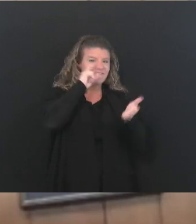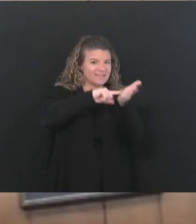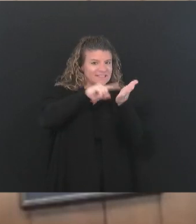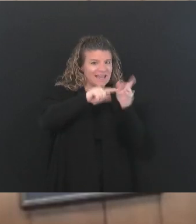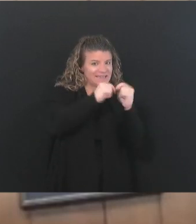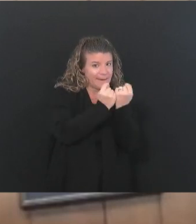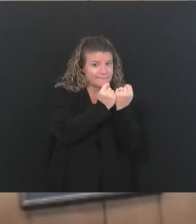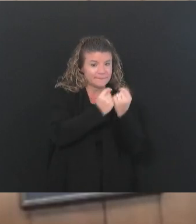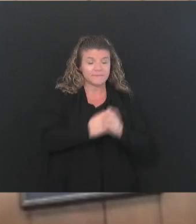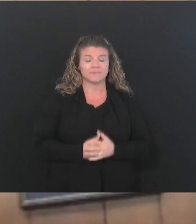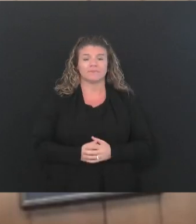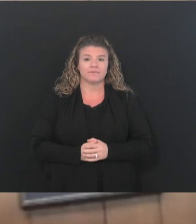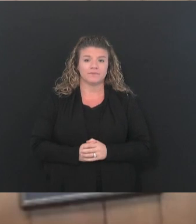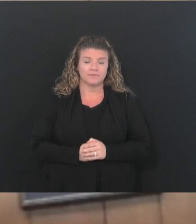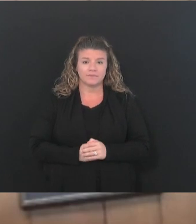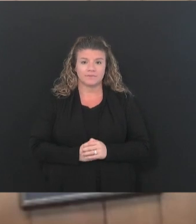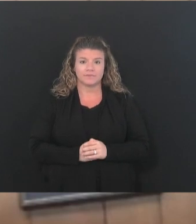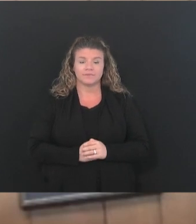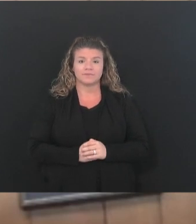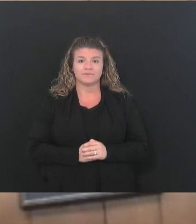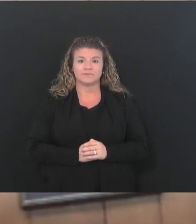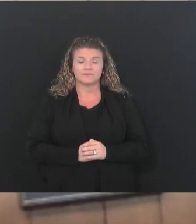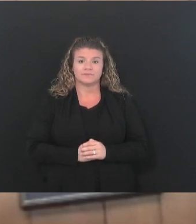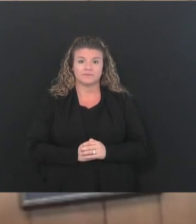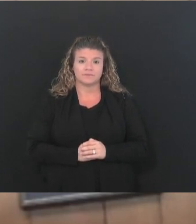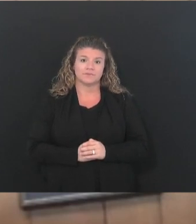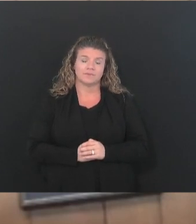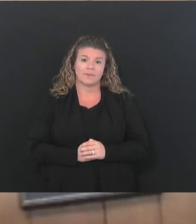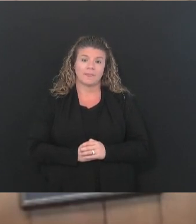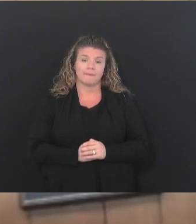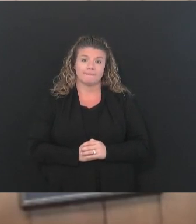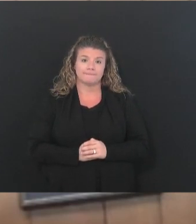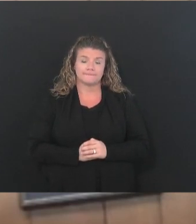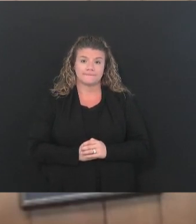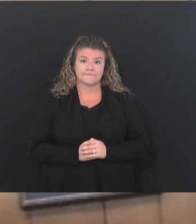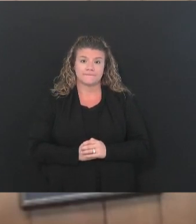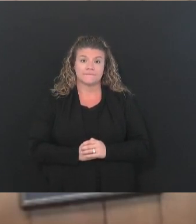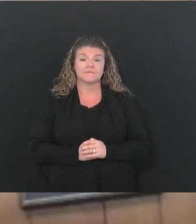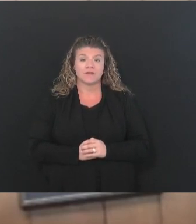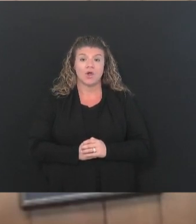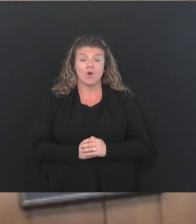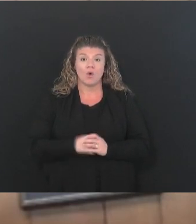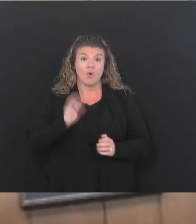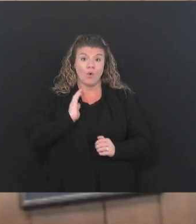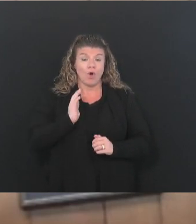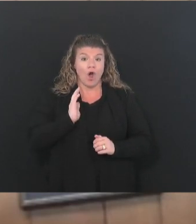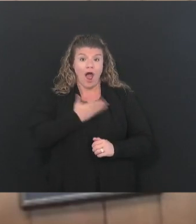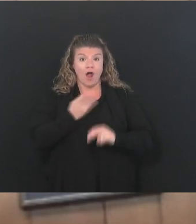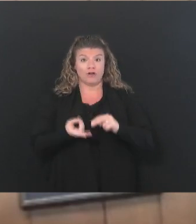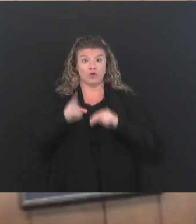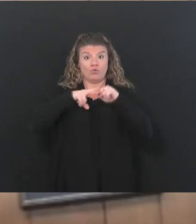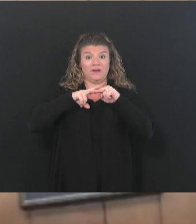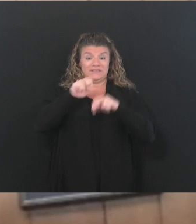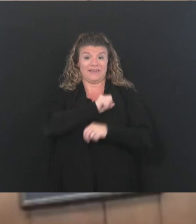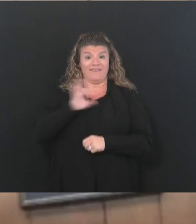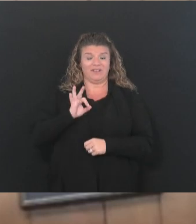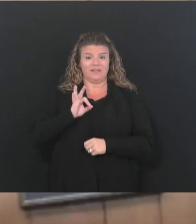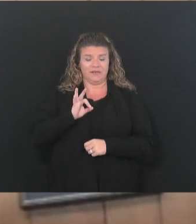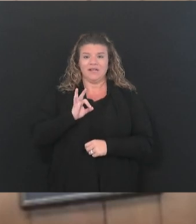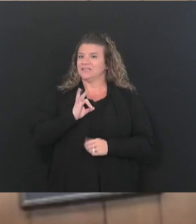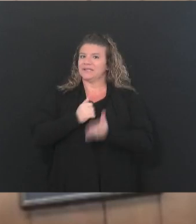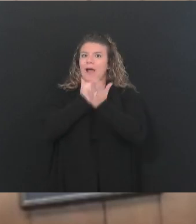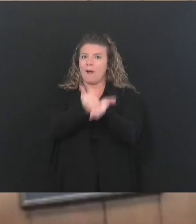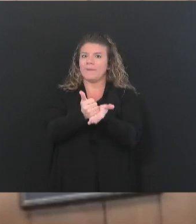it's important to point out that increased staffing is supporting those locations as well as Workforce West Virginia